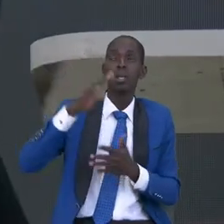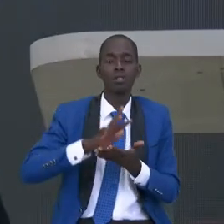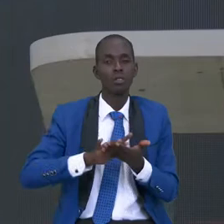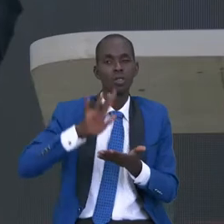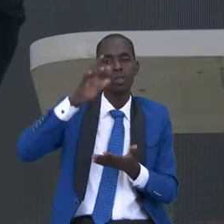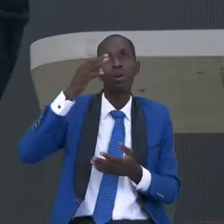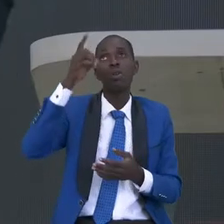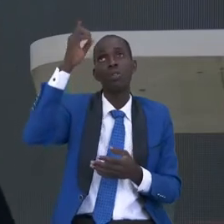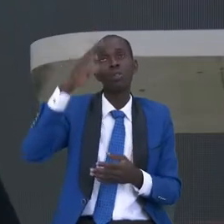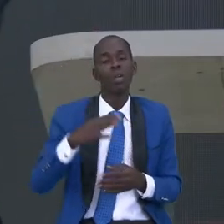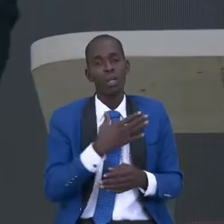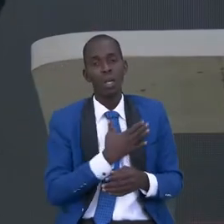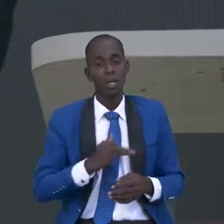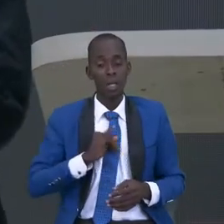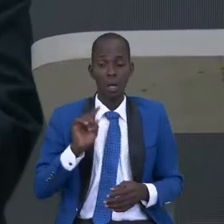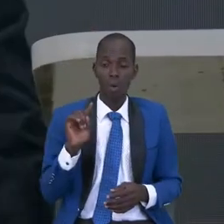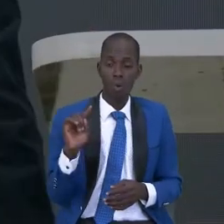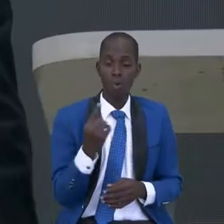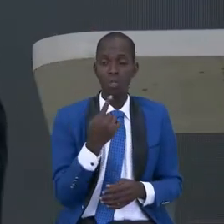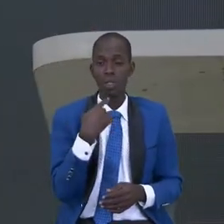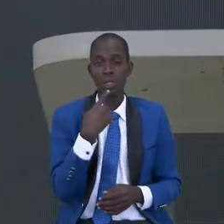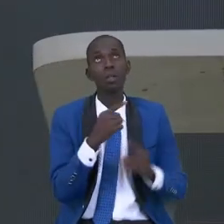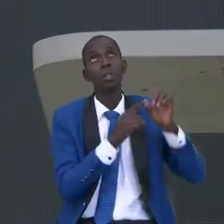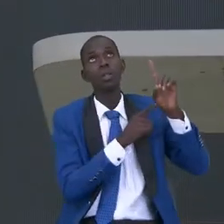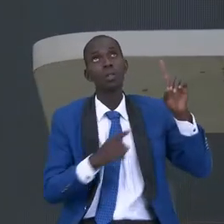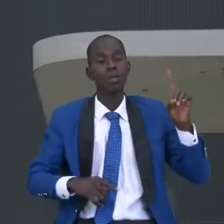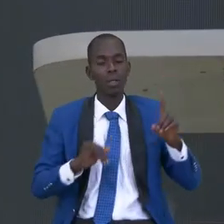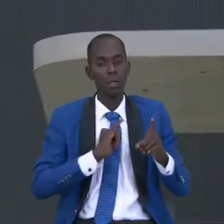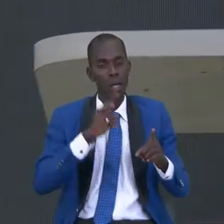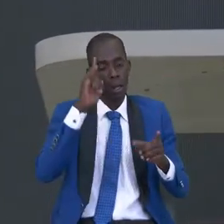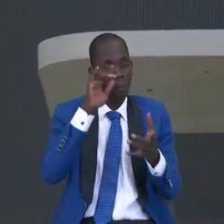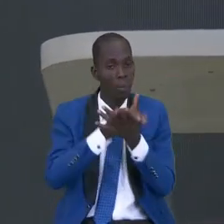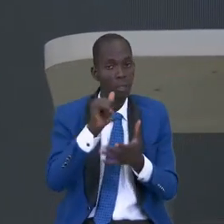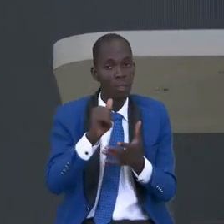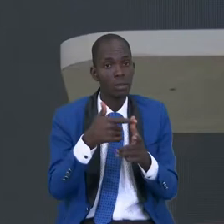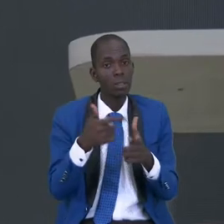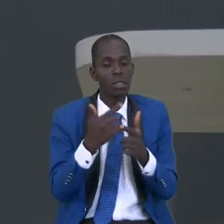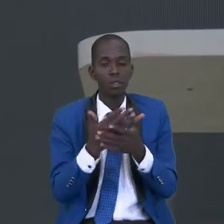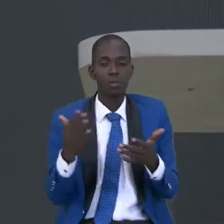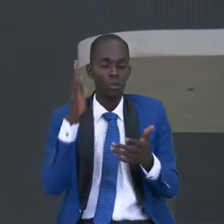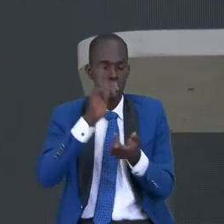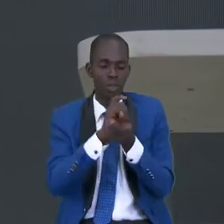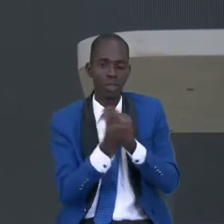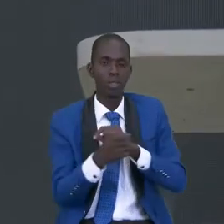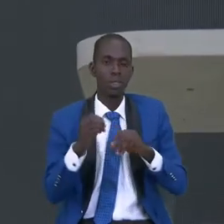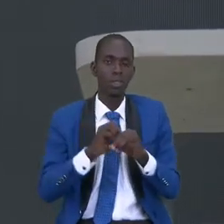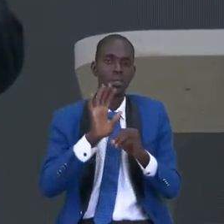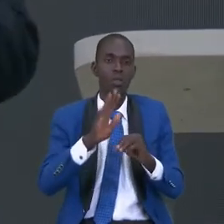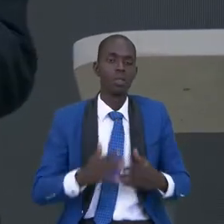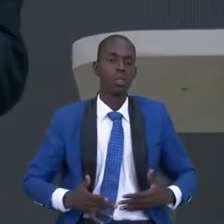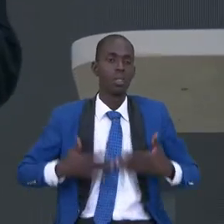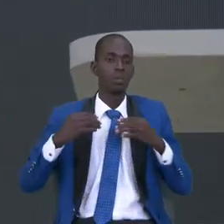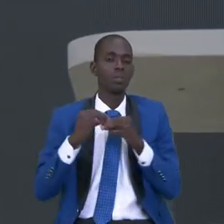And I only say, Lord, I believe, something will turn around in your life.